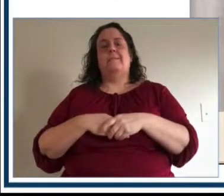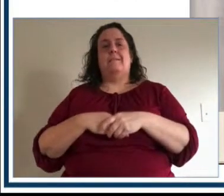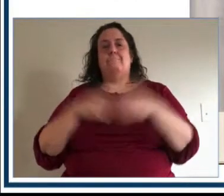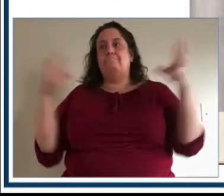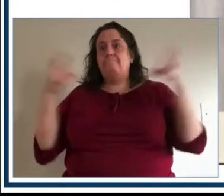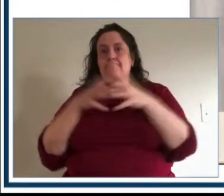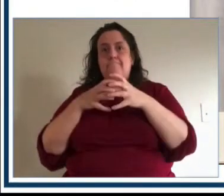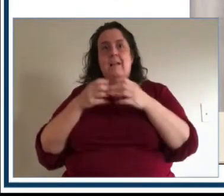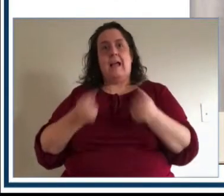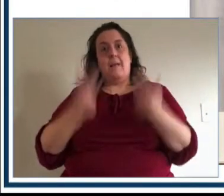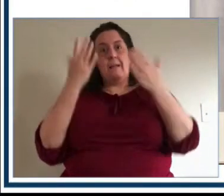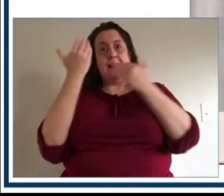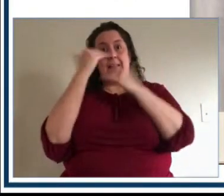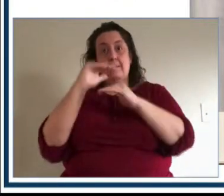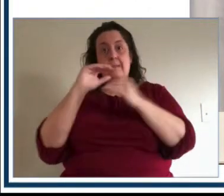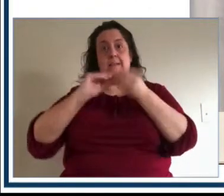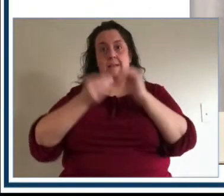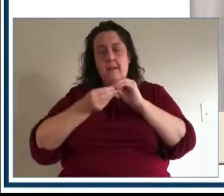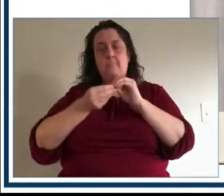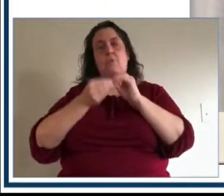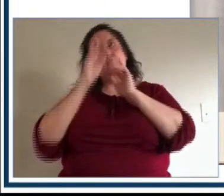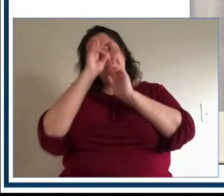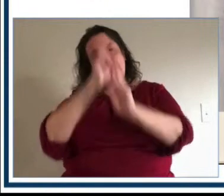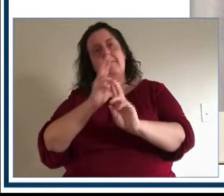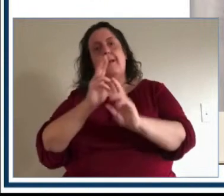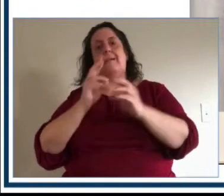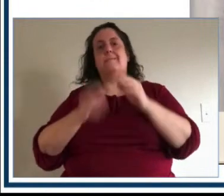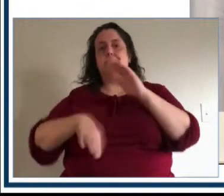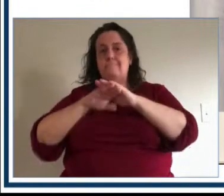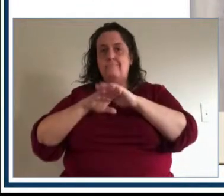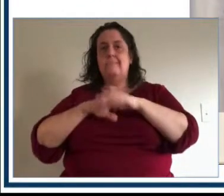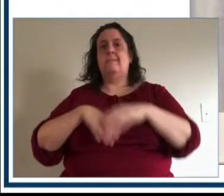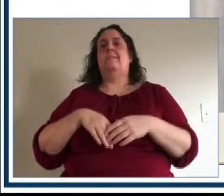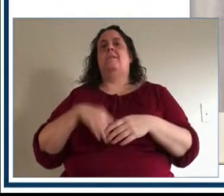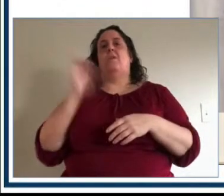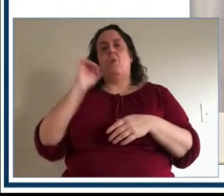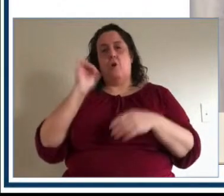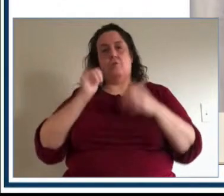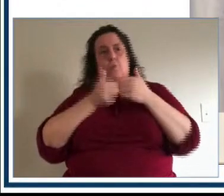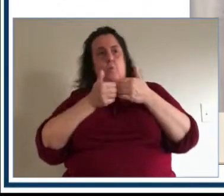distancing. And remember, heading into the holidays, that 20